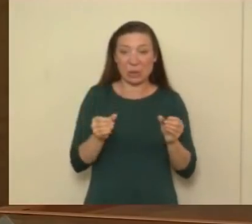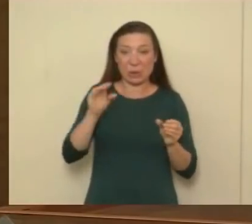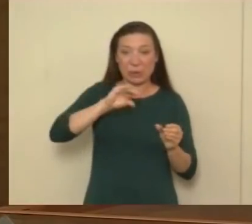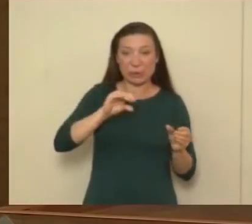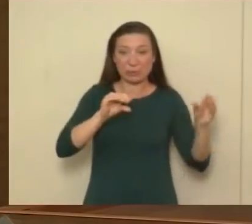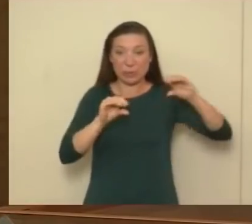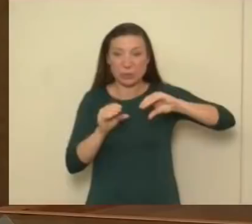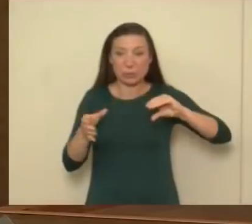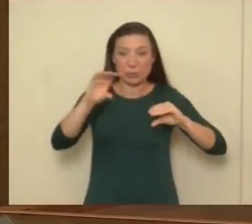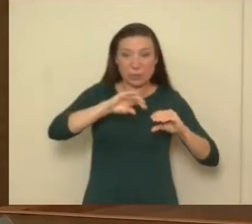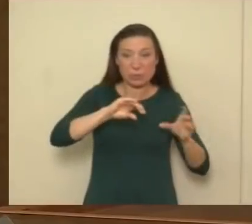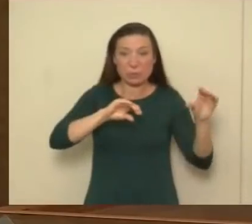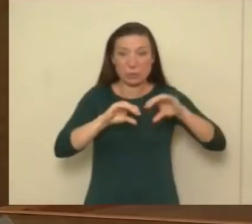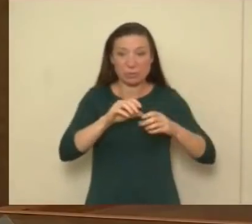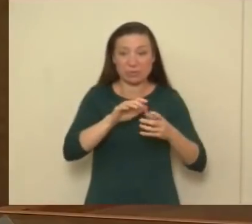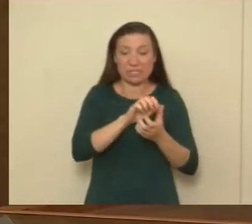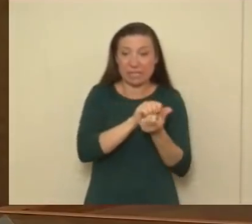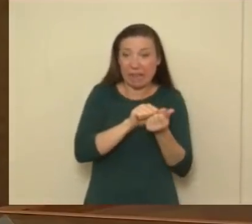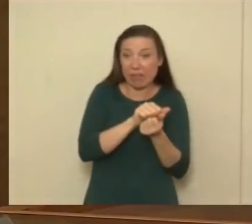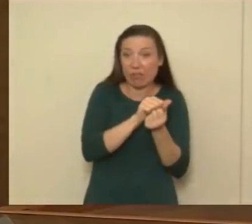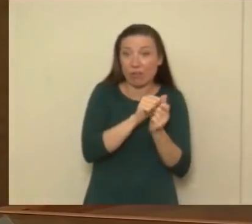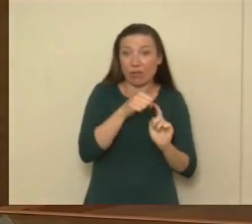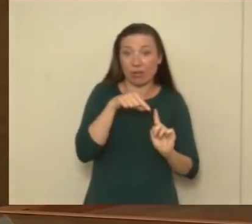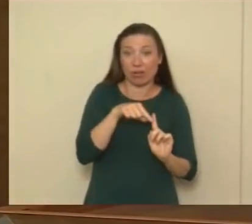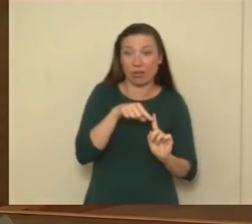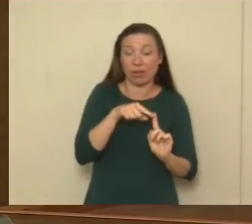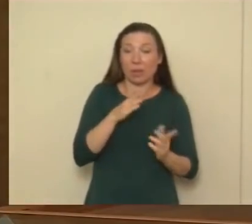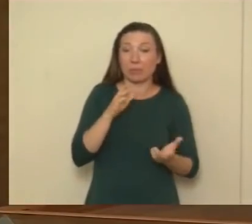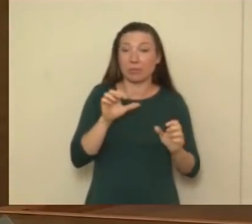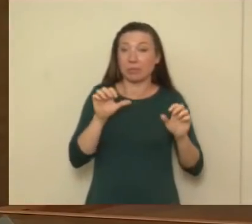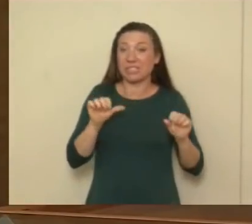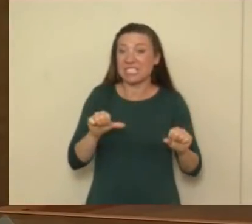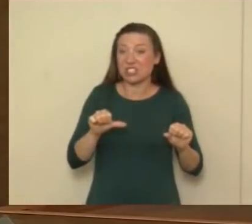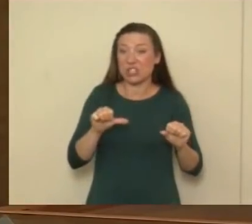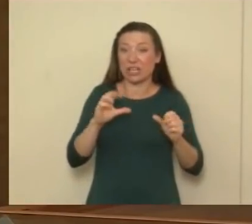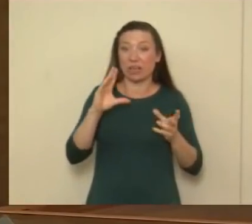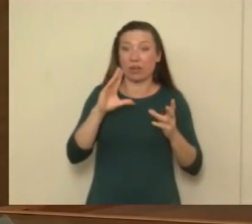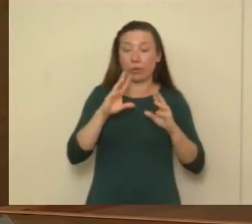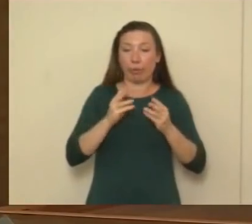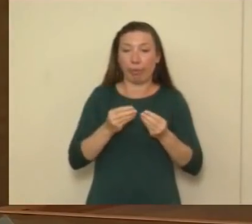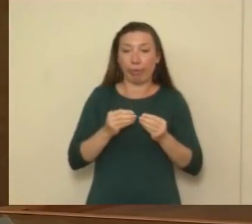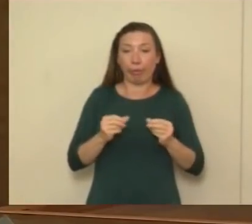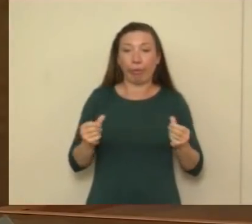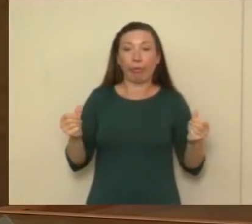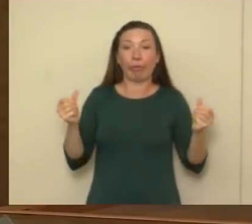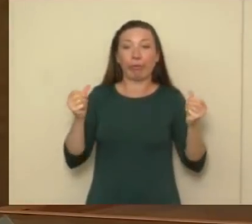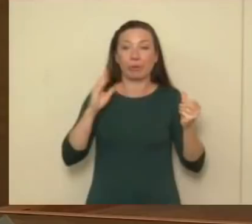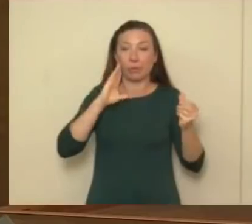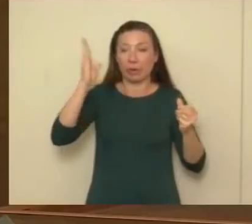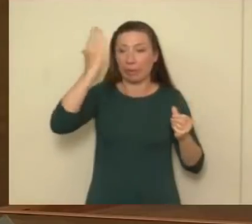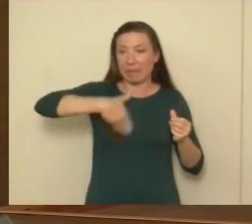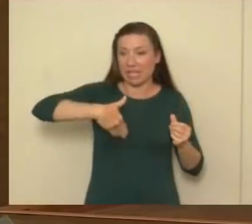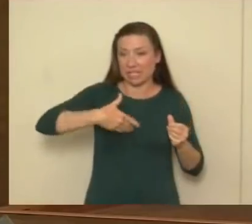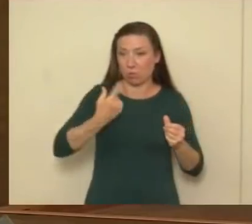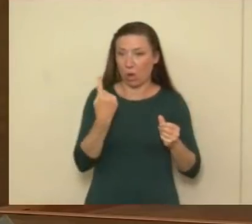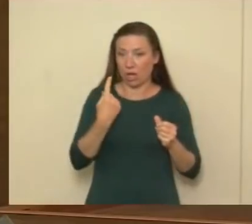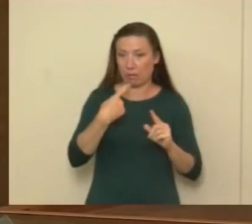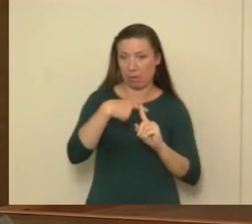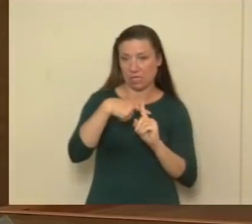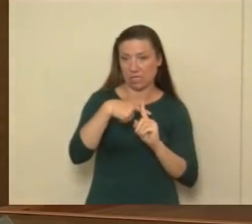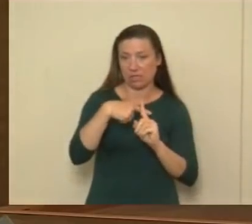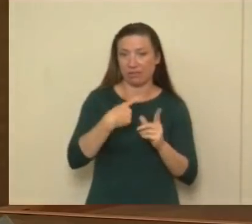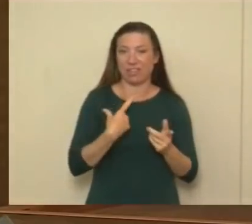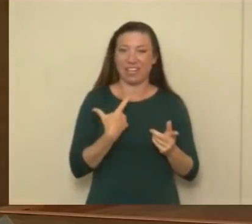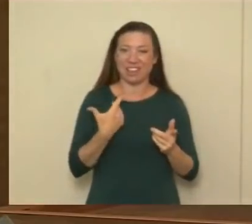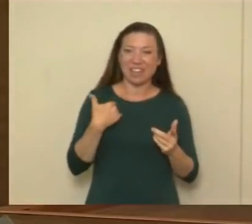potentially miss a positive test, so that's a concern. I would be concerned about the variability between machines and reagents and the interactions of the reagents,